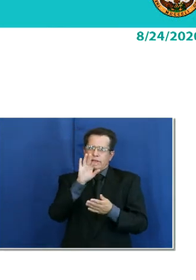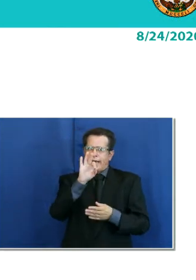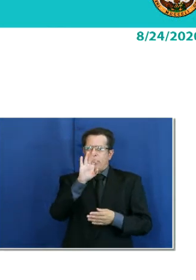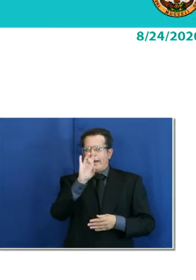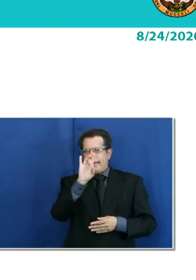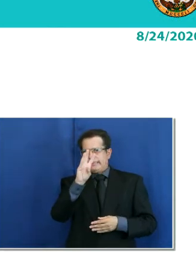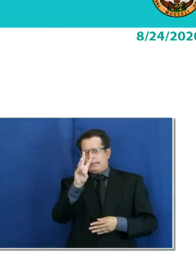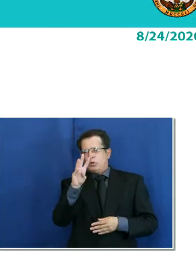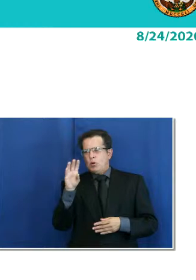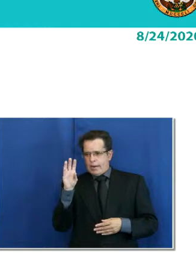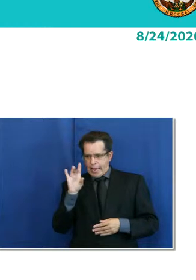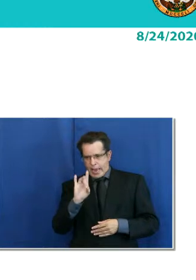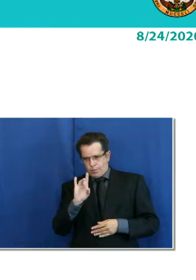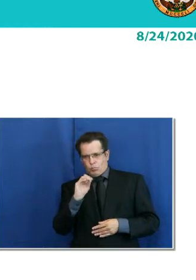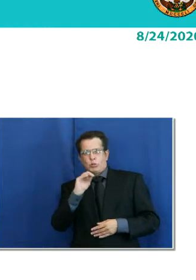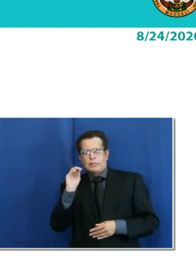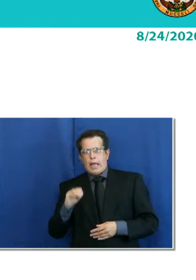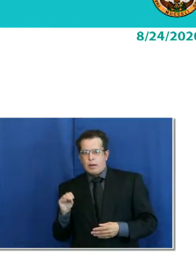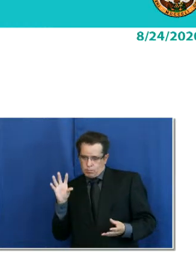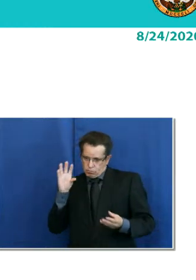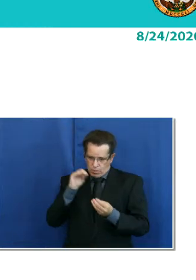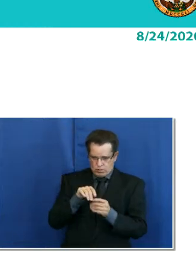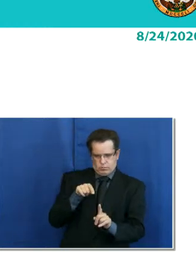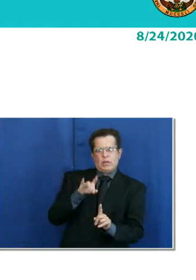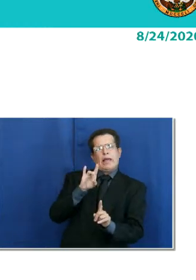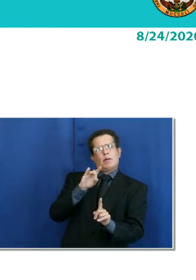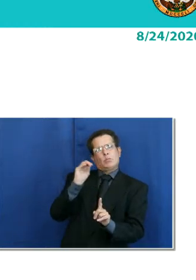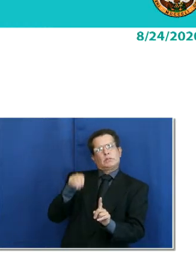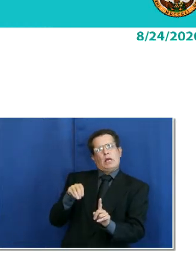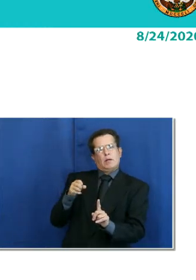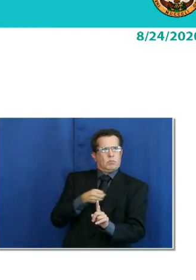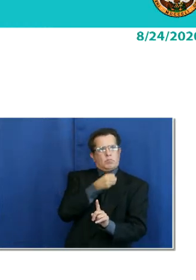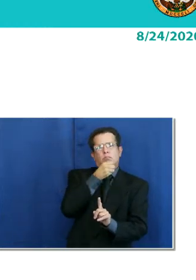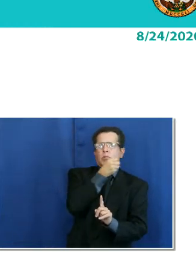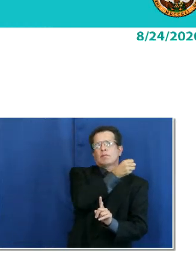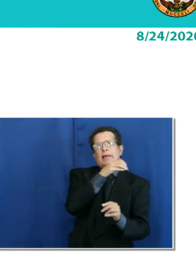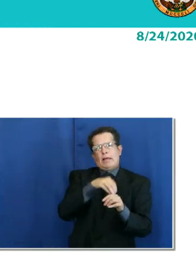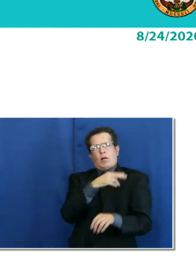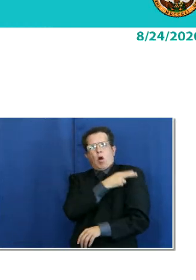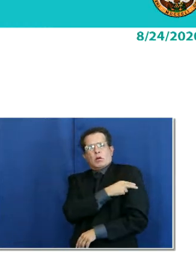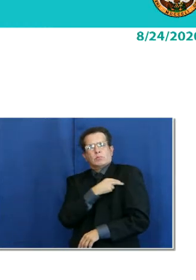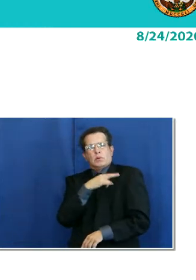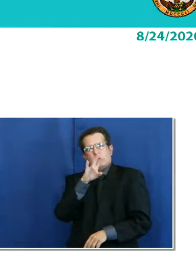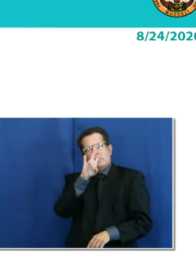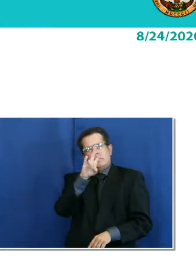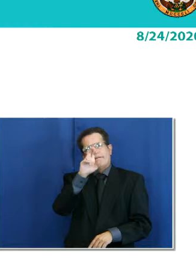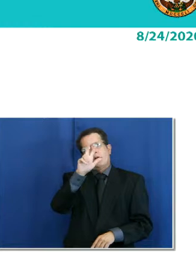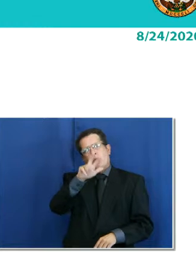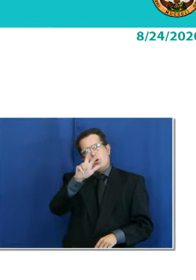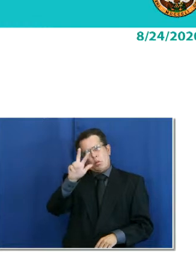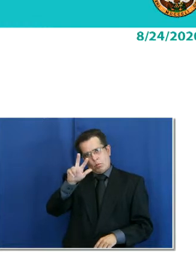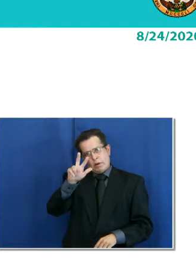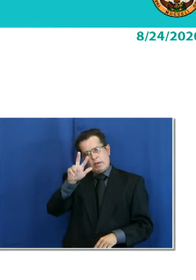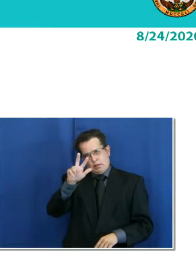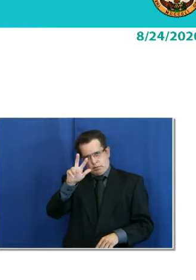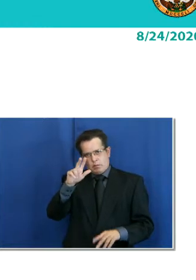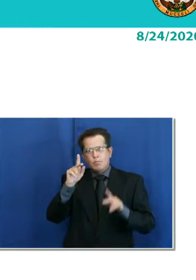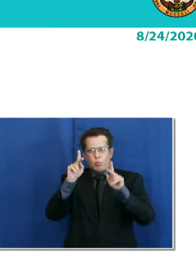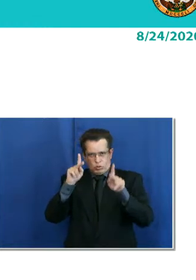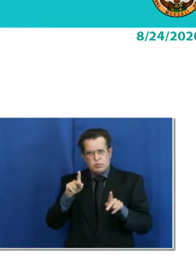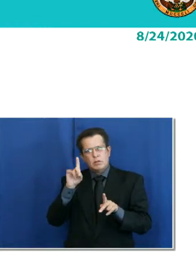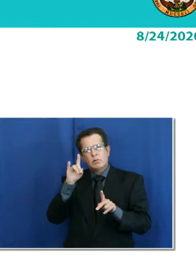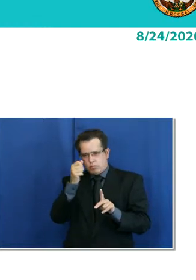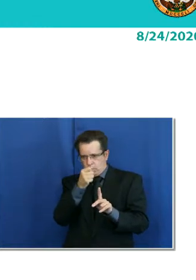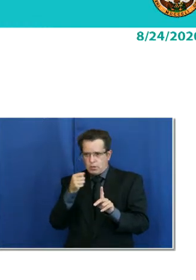2,986 or 8% of the cases have been hospitalized, and this includes 733 individuals that have